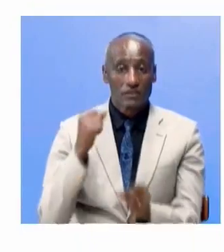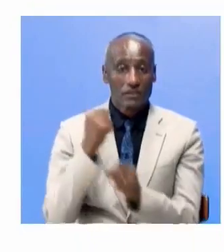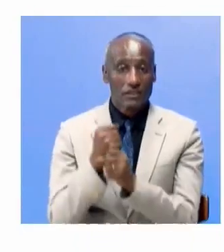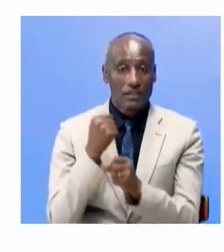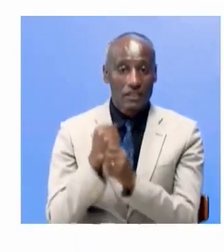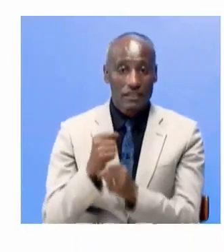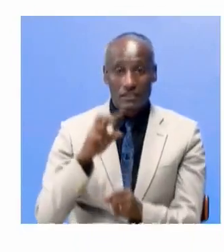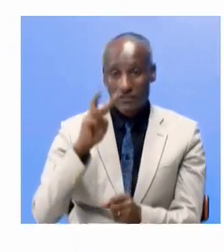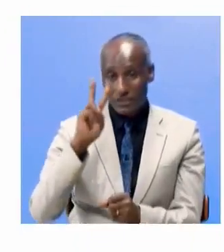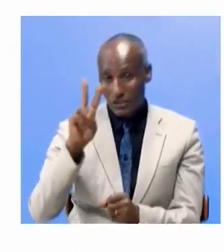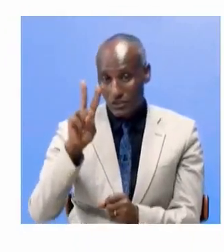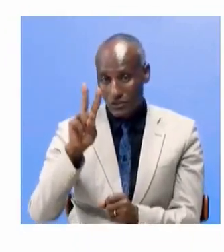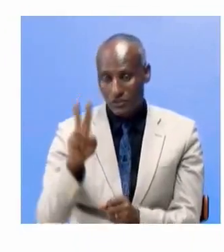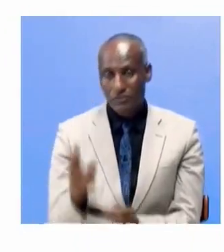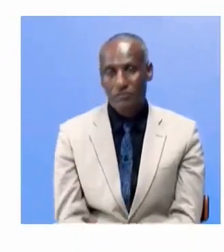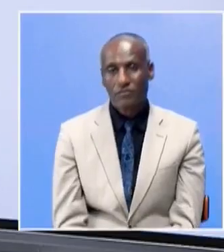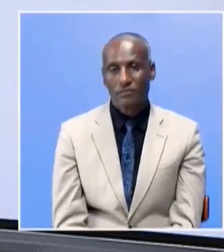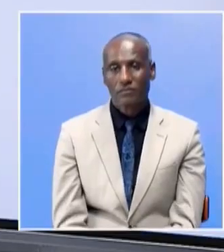2.